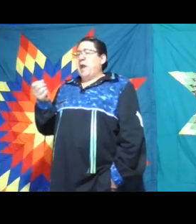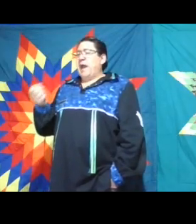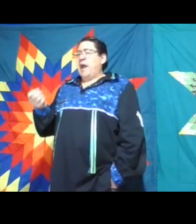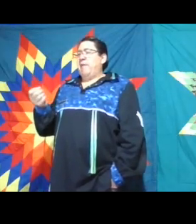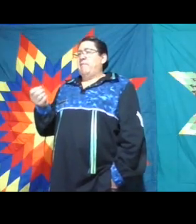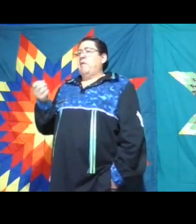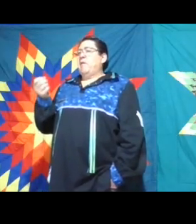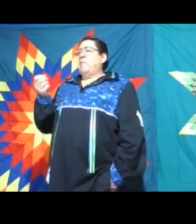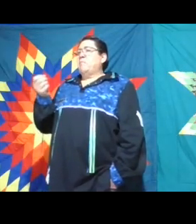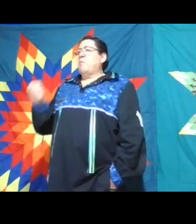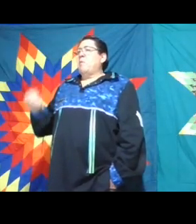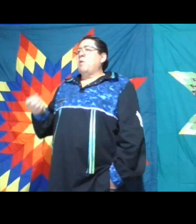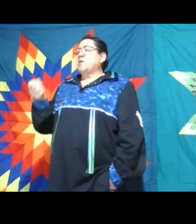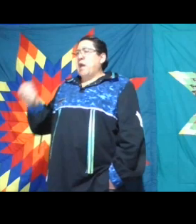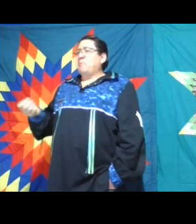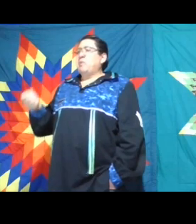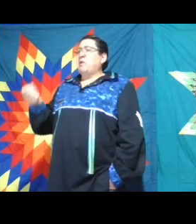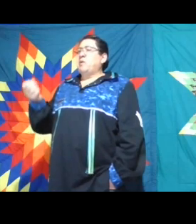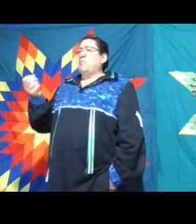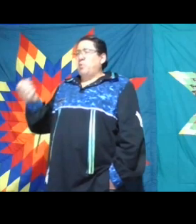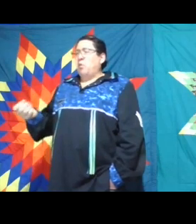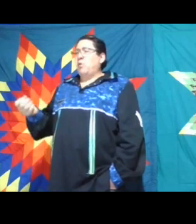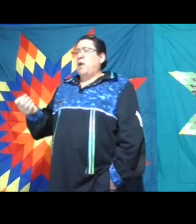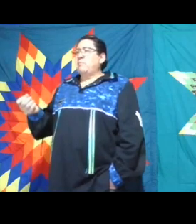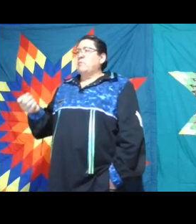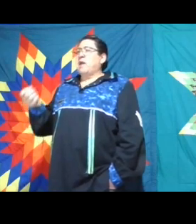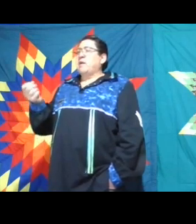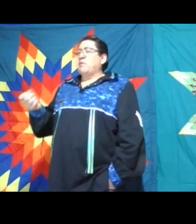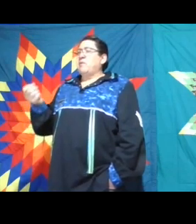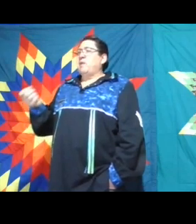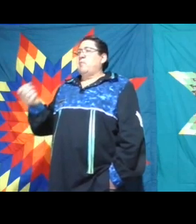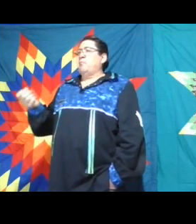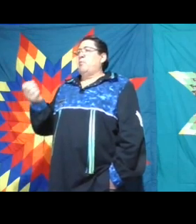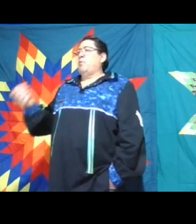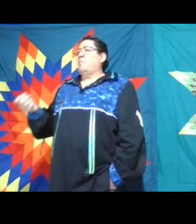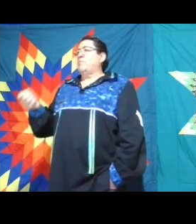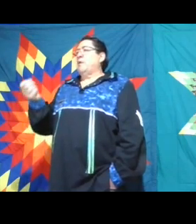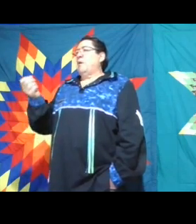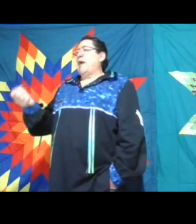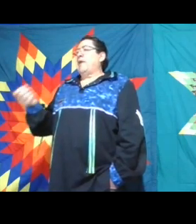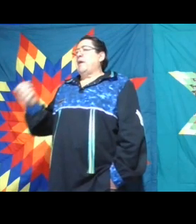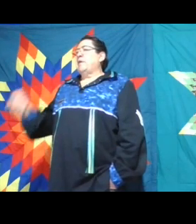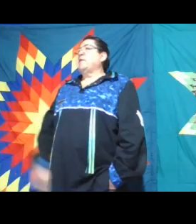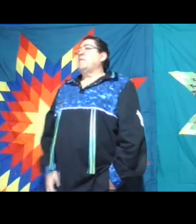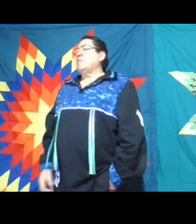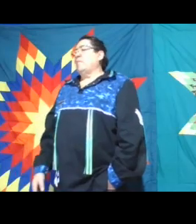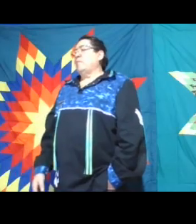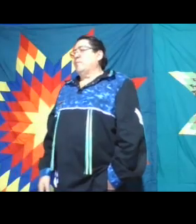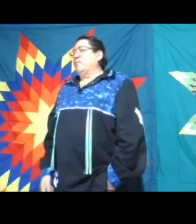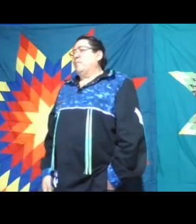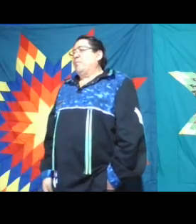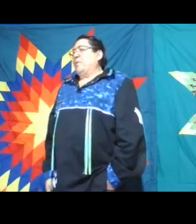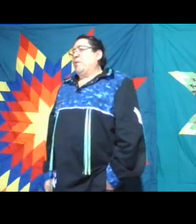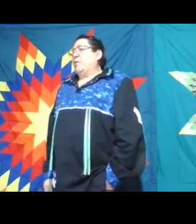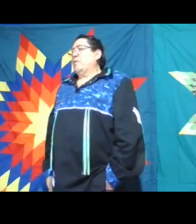to have more champion programs and career development programs at a senior